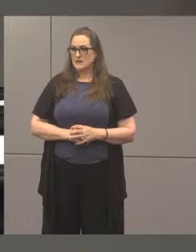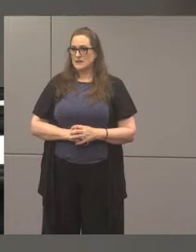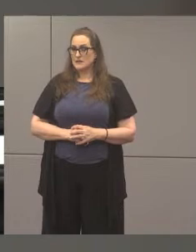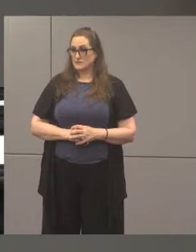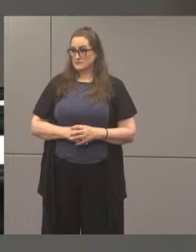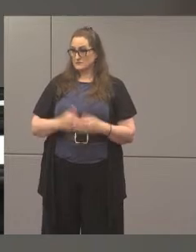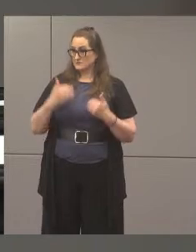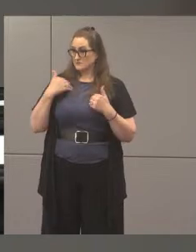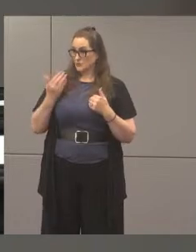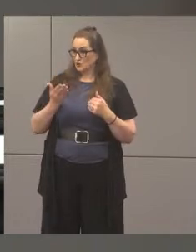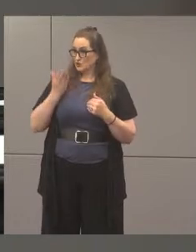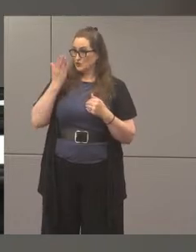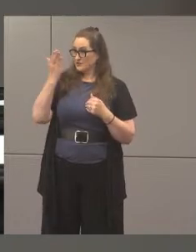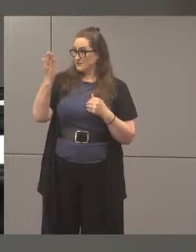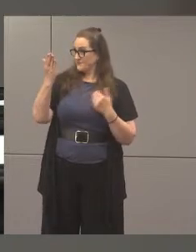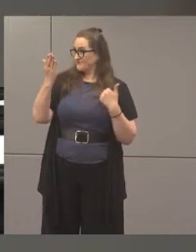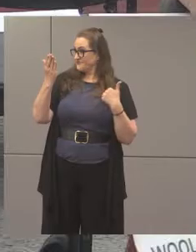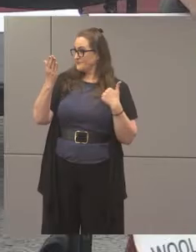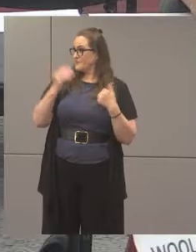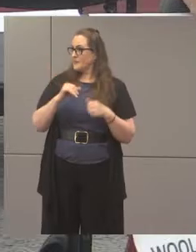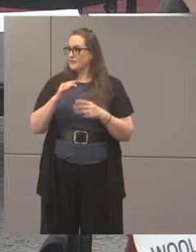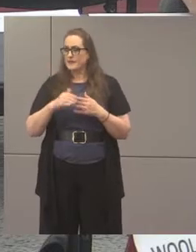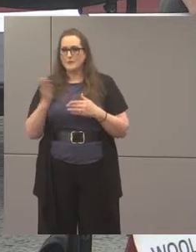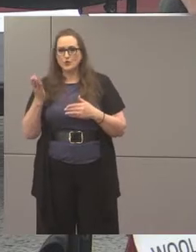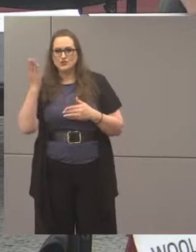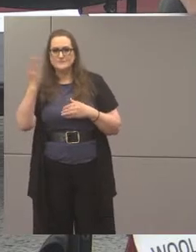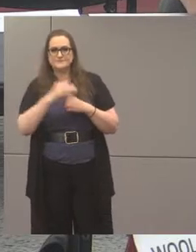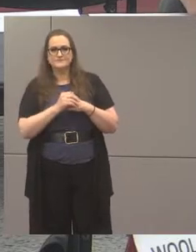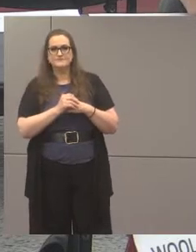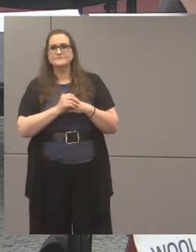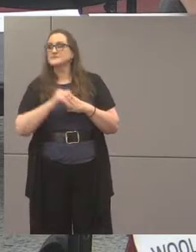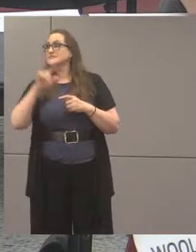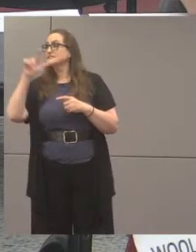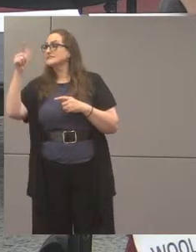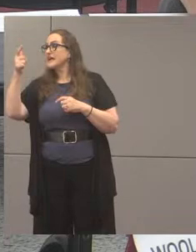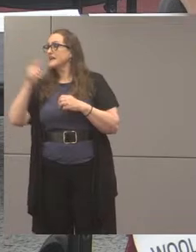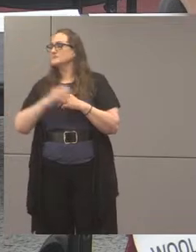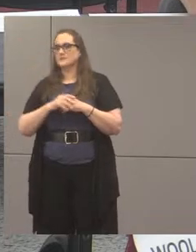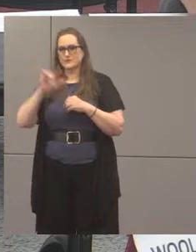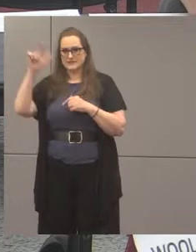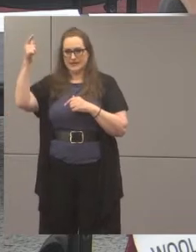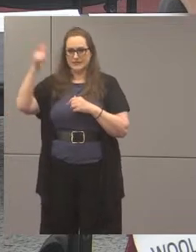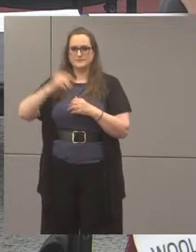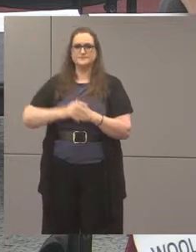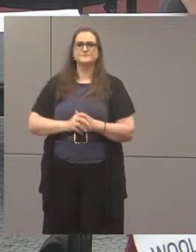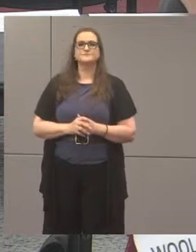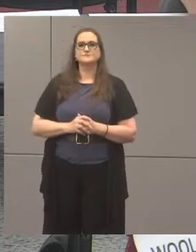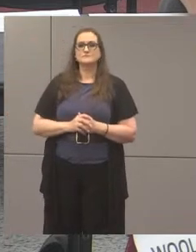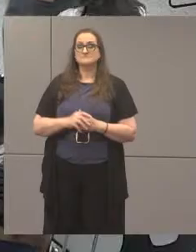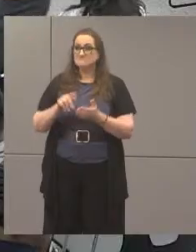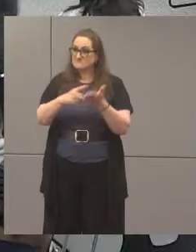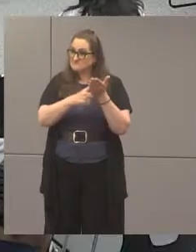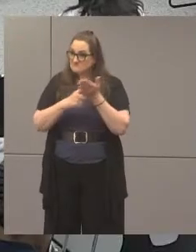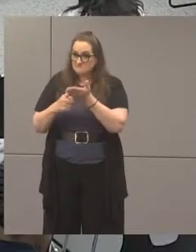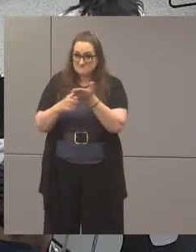Do we have a motion? So moved? Second. Motion, and we have a second. Are there any